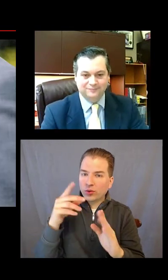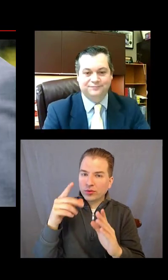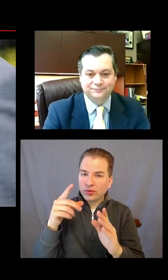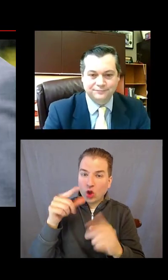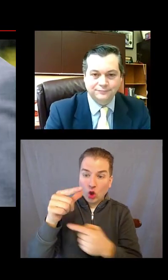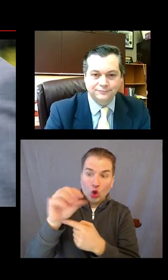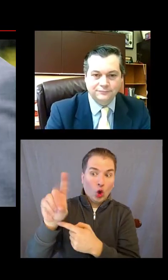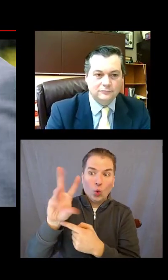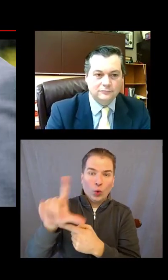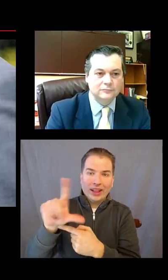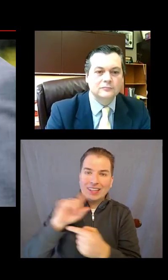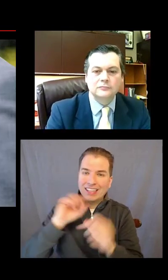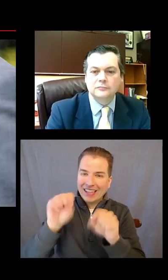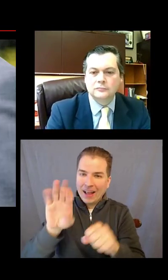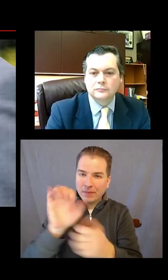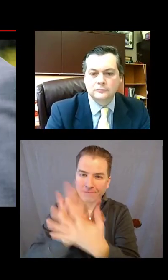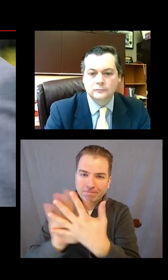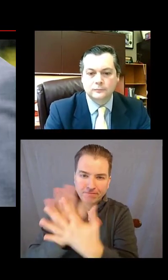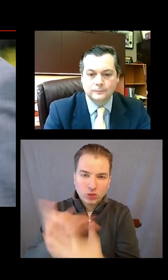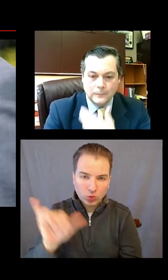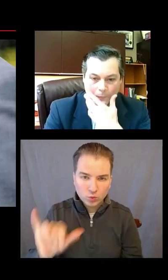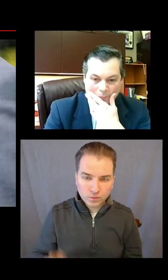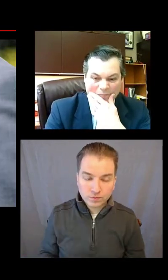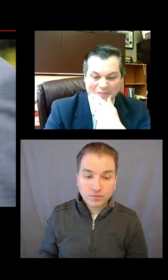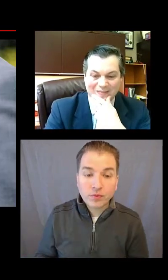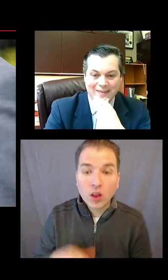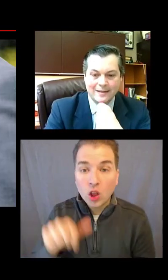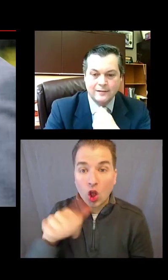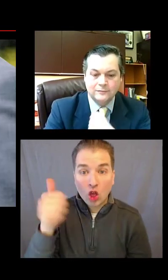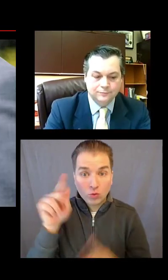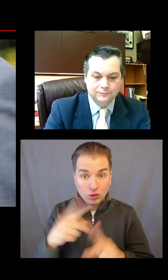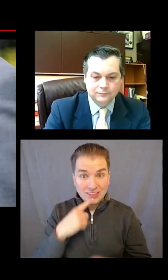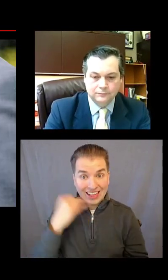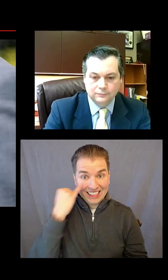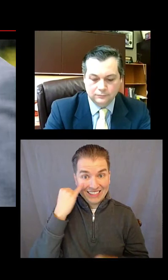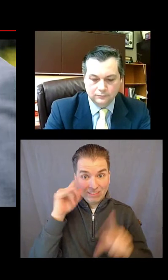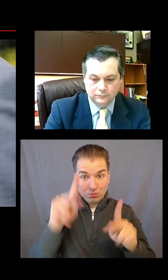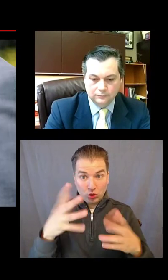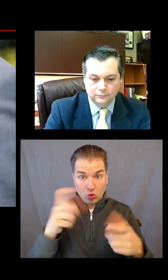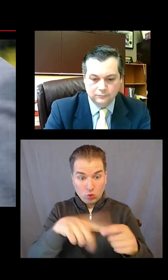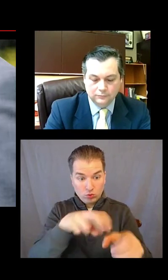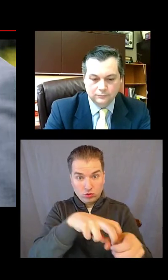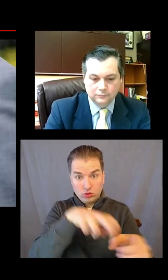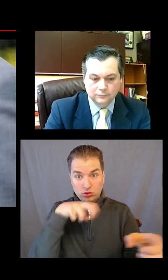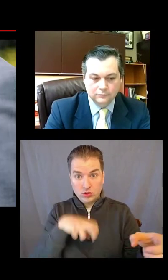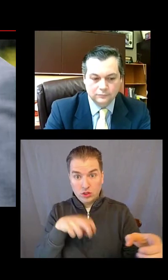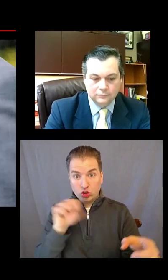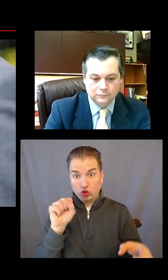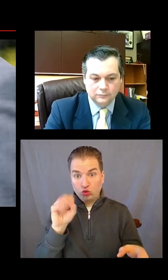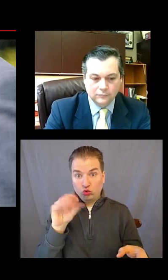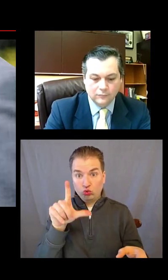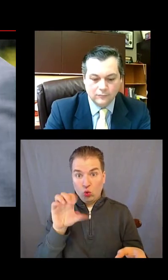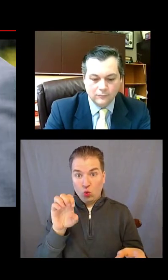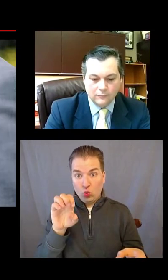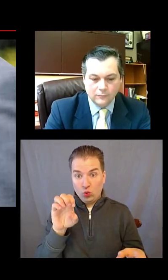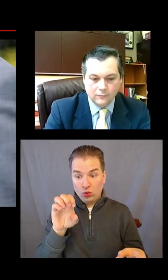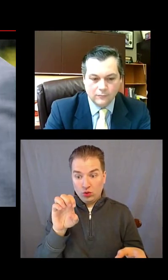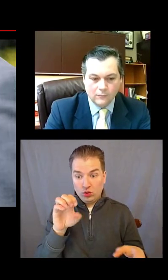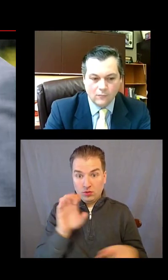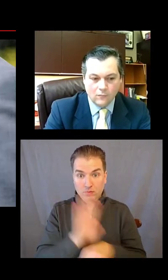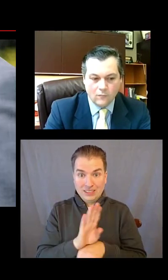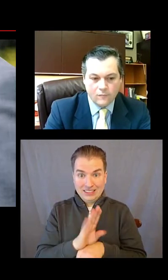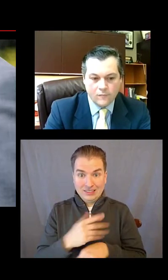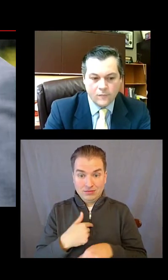anticipating. Okay, great. And so if they want to exit the sole proprietorship, can they sell